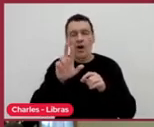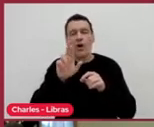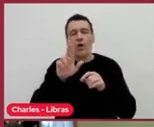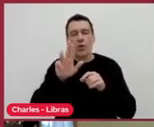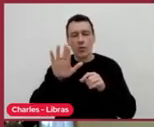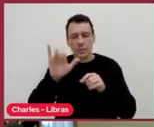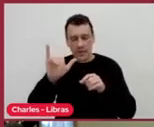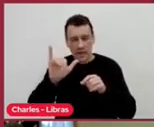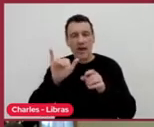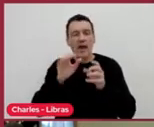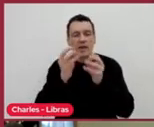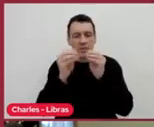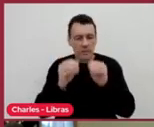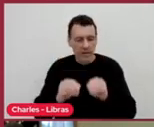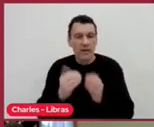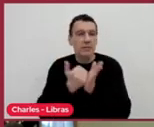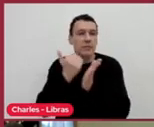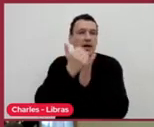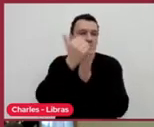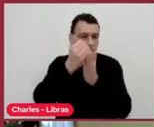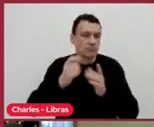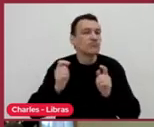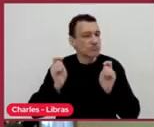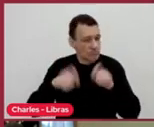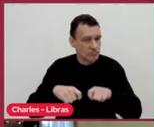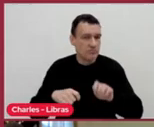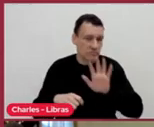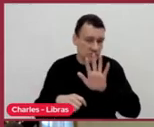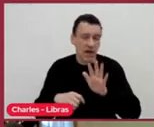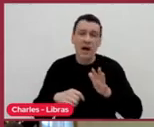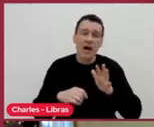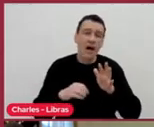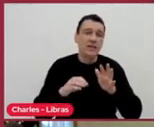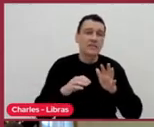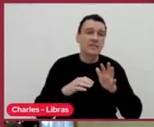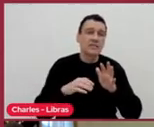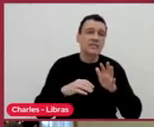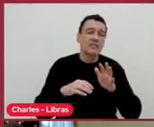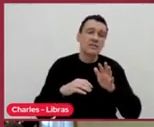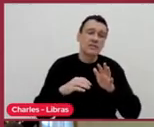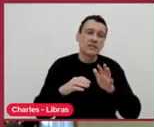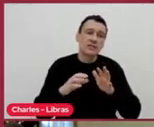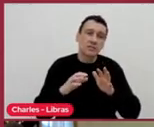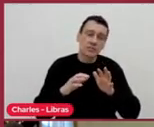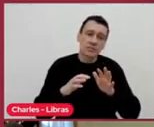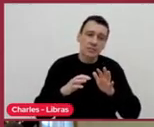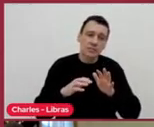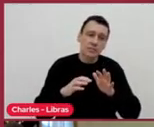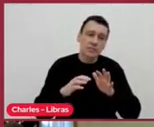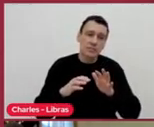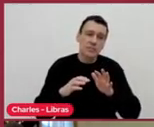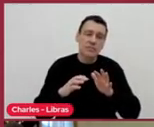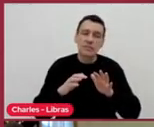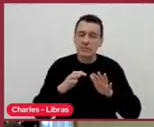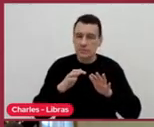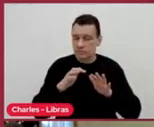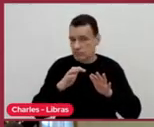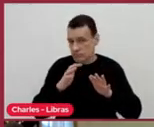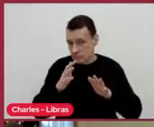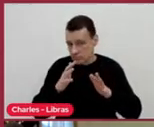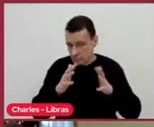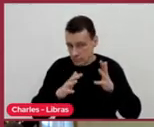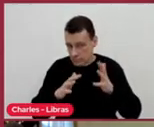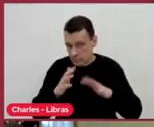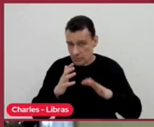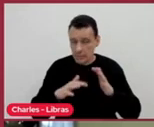Ruby. And the answer is probably not. And it's kind of sad to answer that. And why? It's